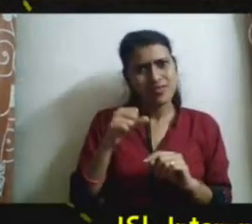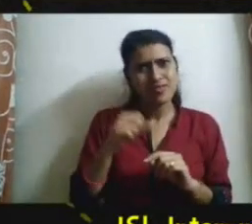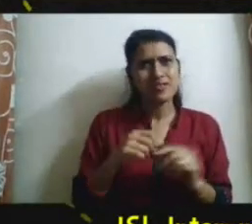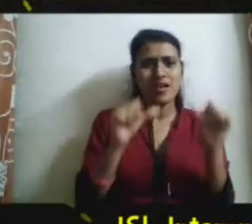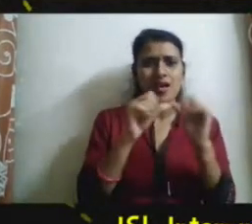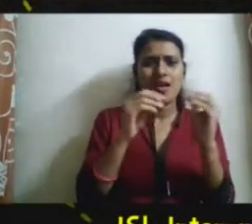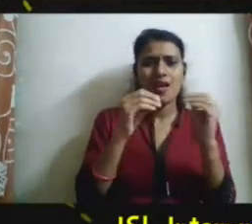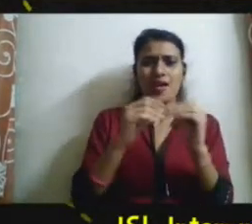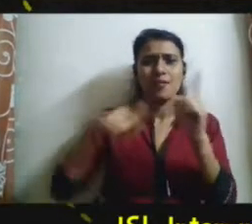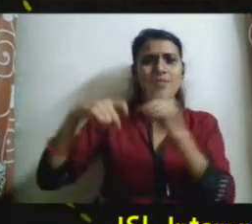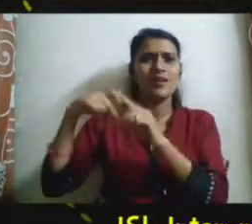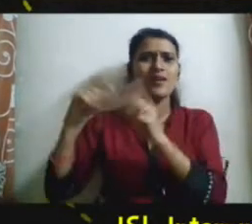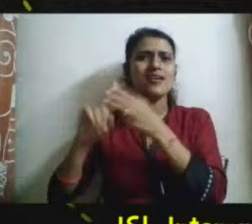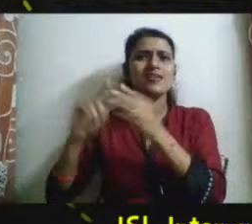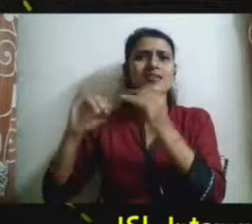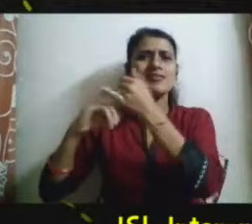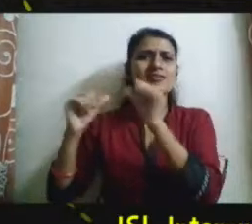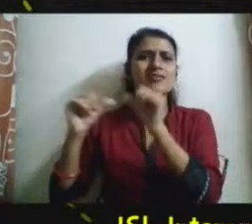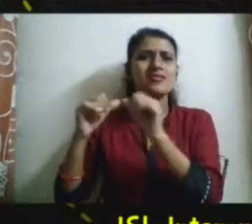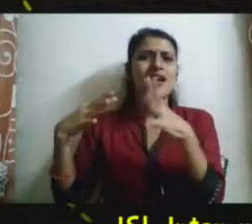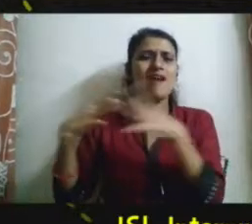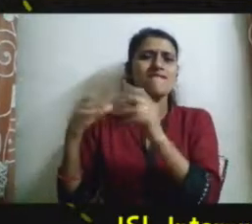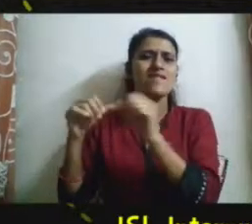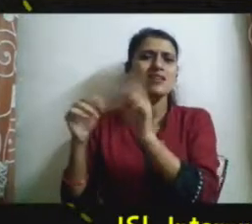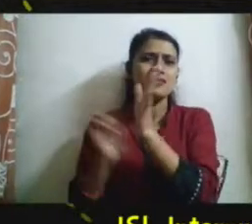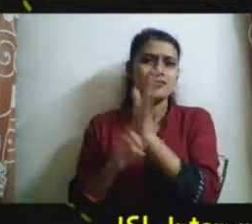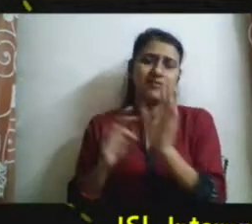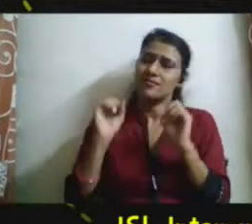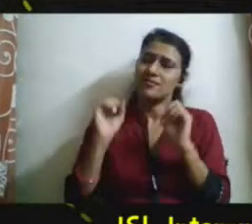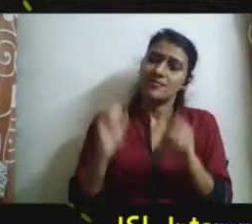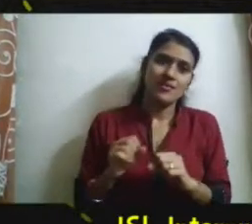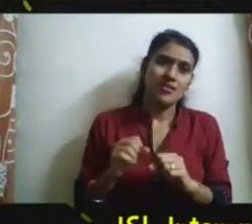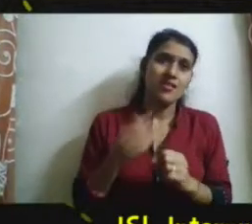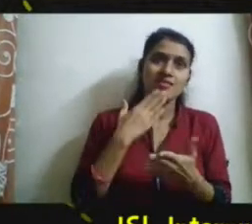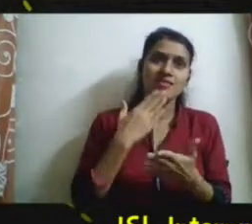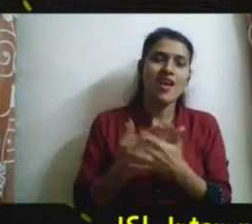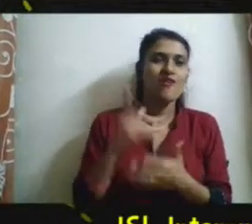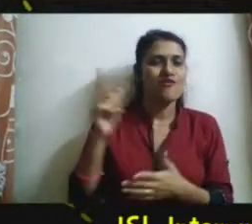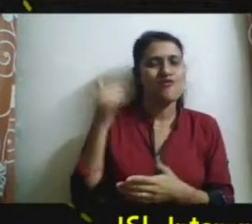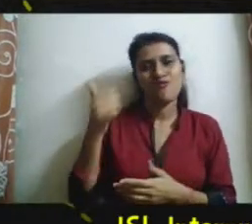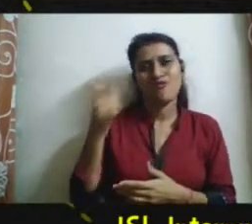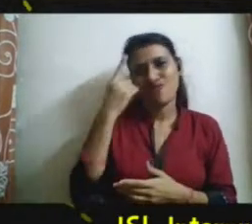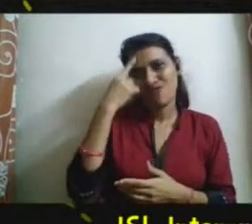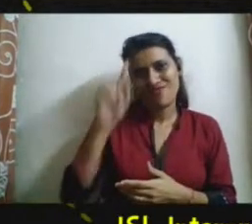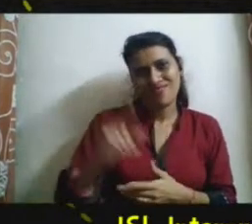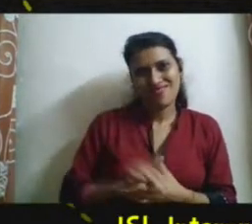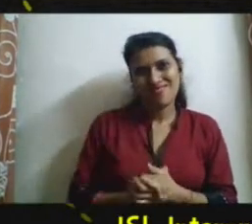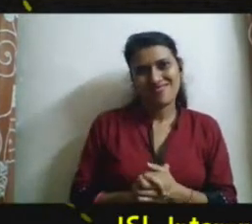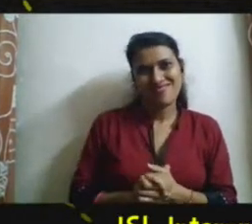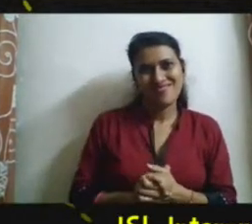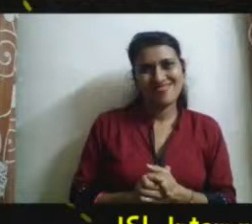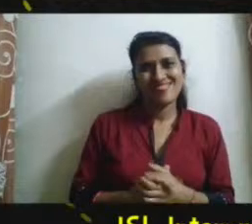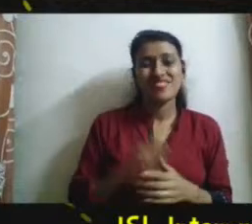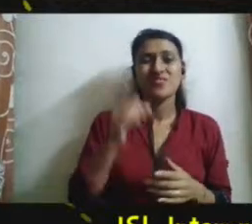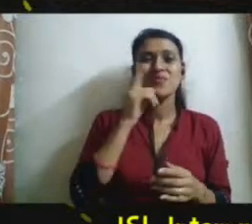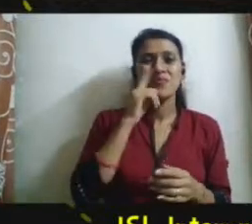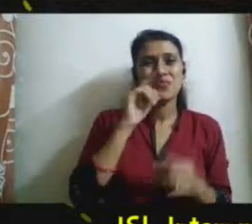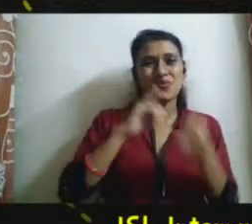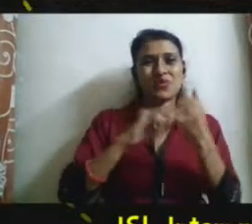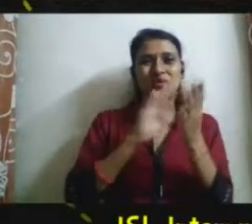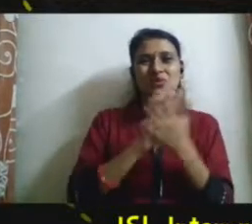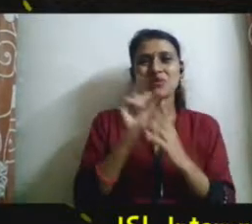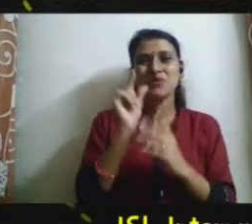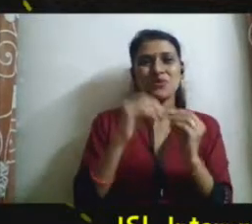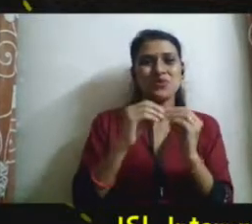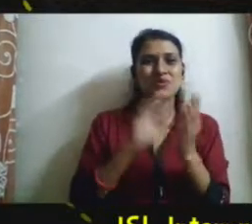many, many people, right? And so I cannot thank you enough for having done it. I must thank Pradeep Sarkar for including me in it